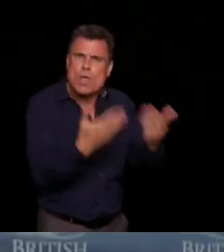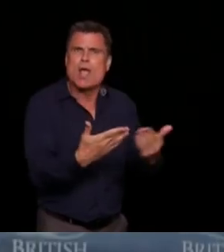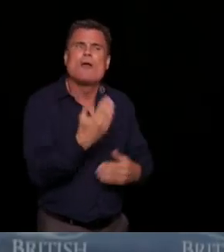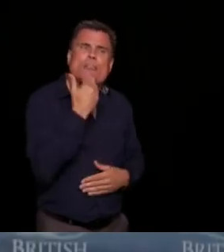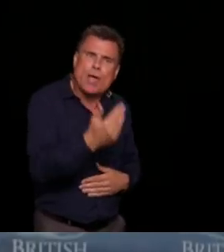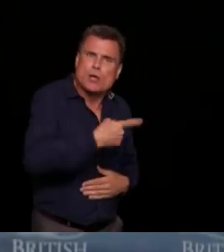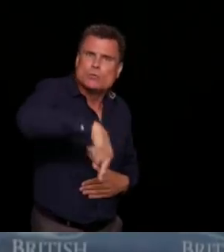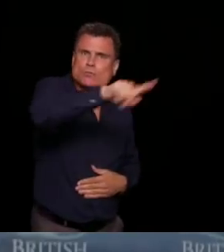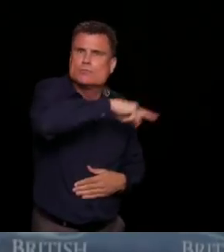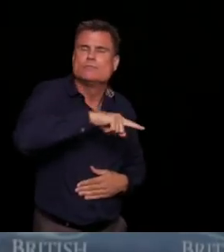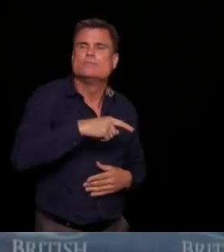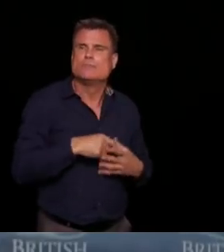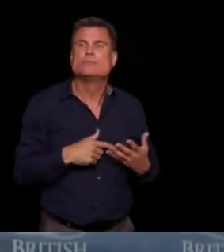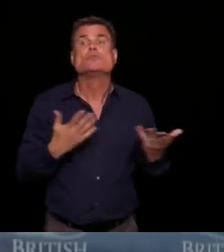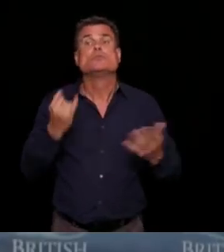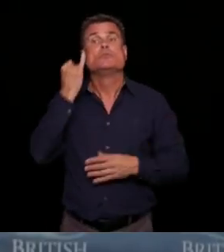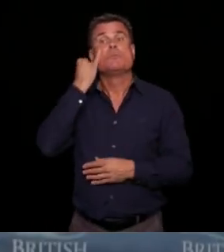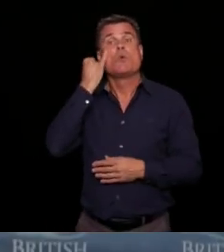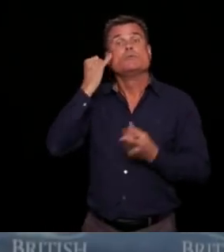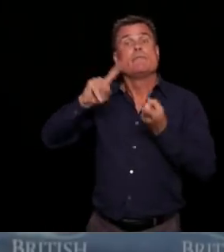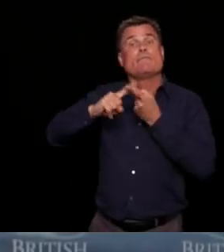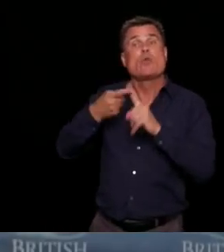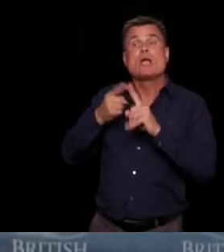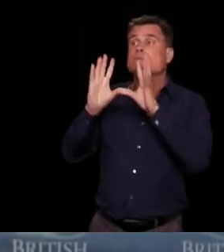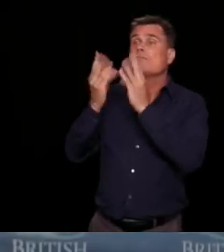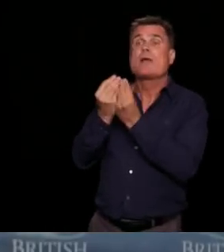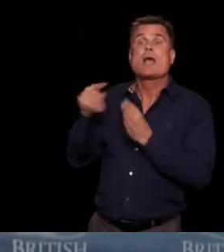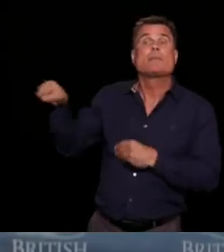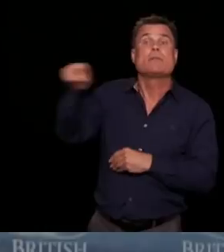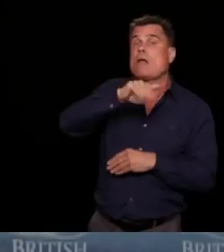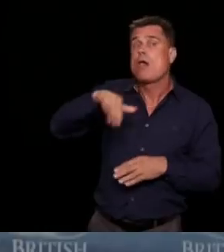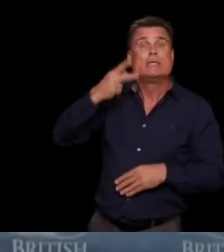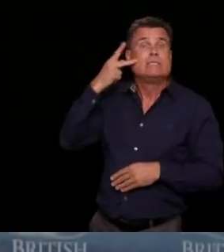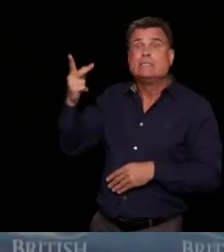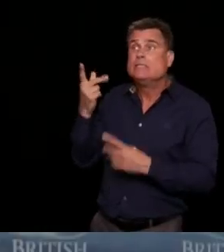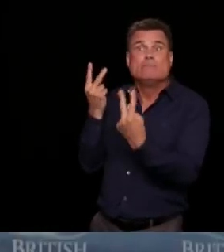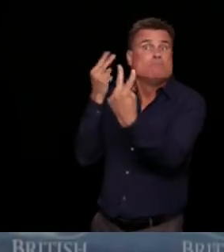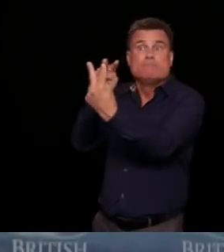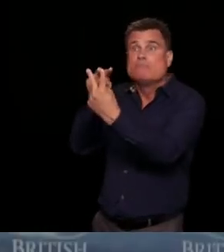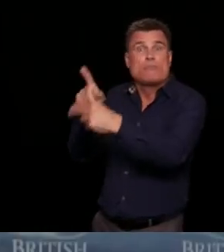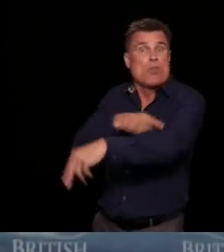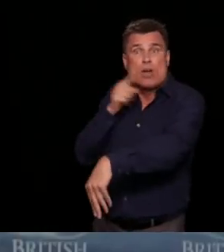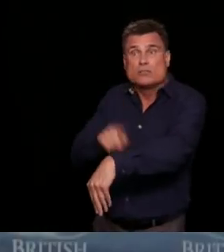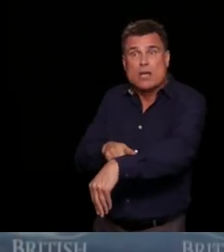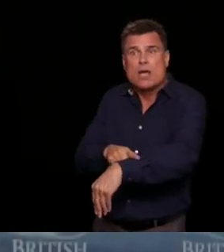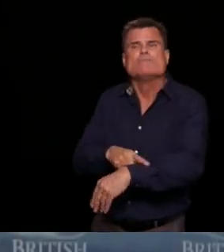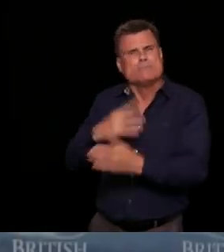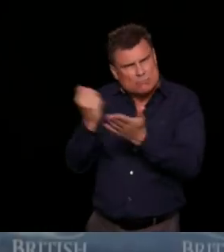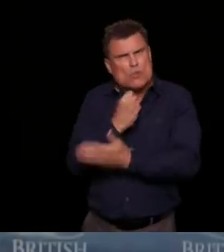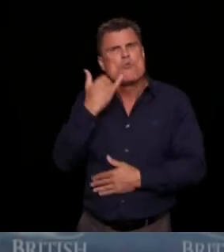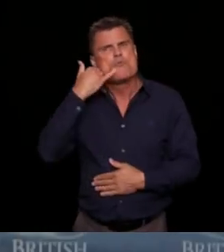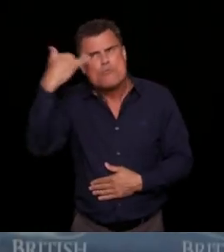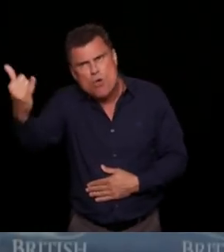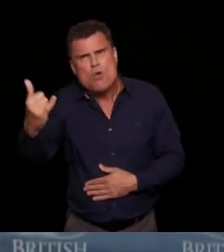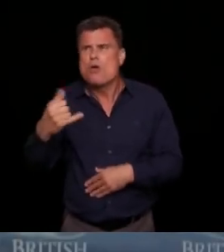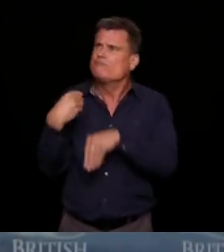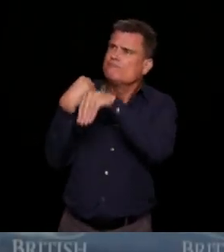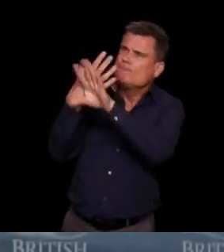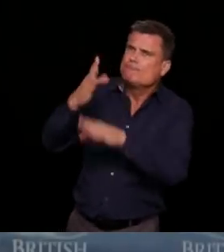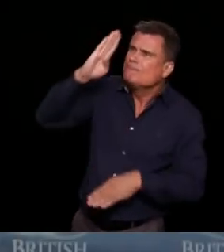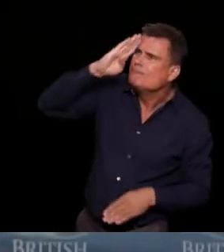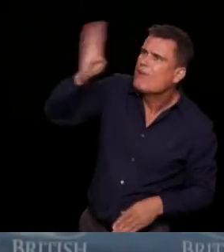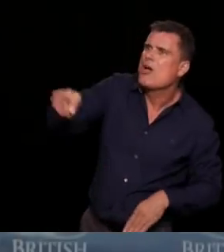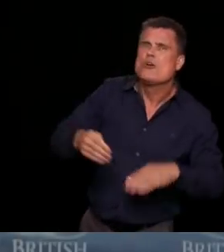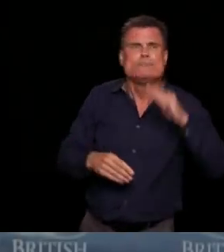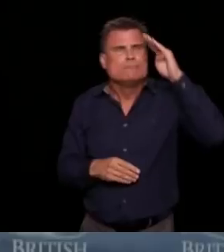with friends or family we've not seen, or who can't get out to enjoy the things that many of us take for granted. It's